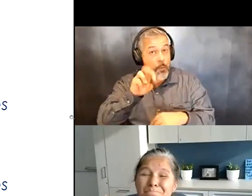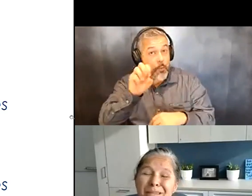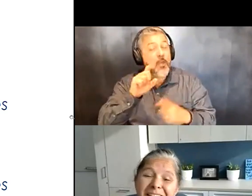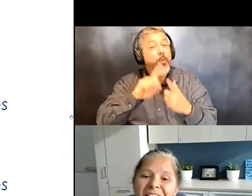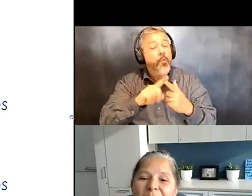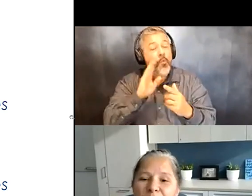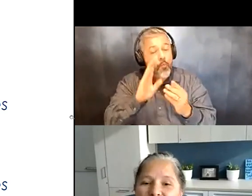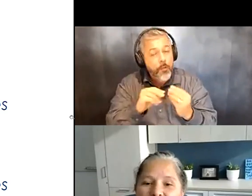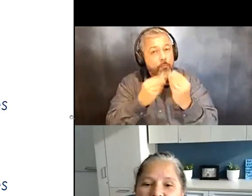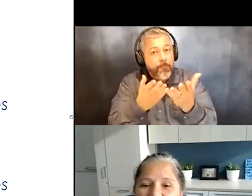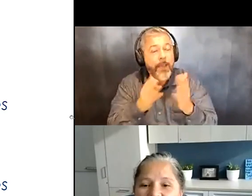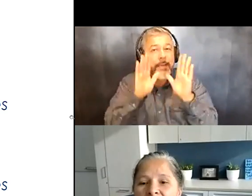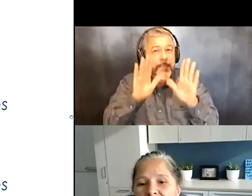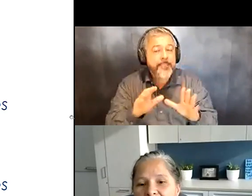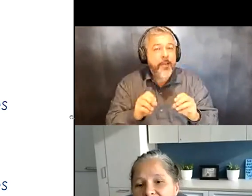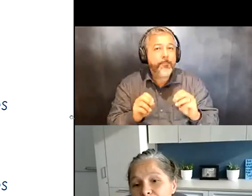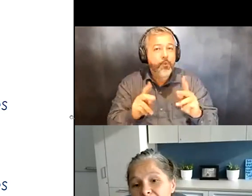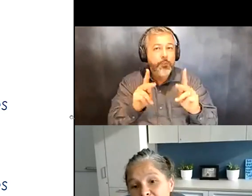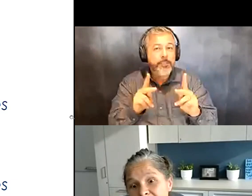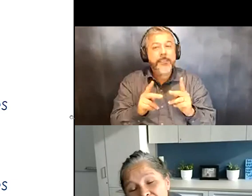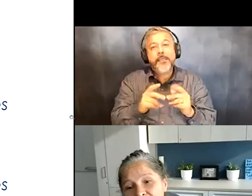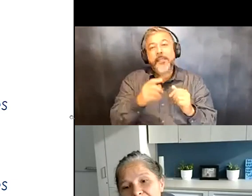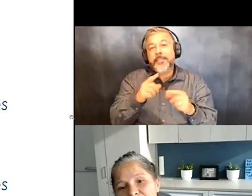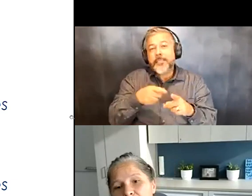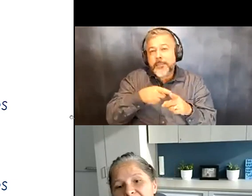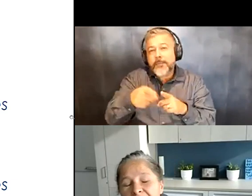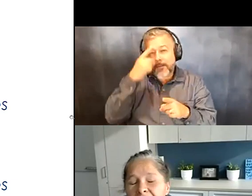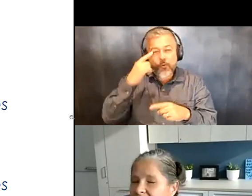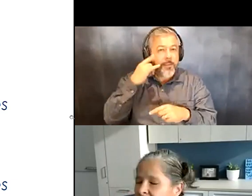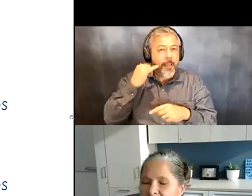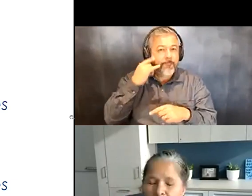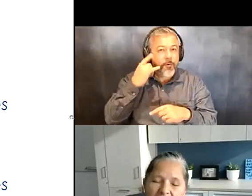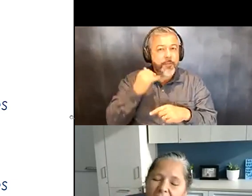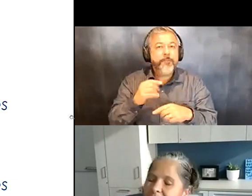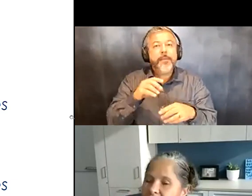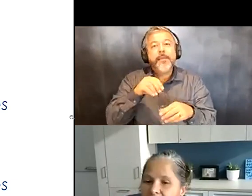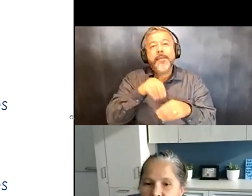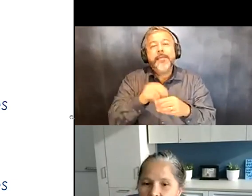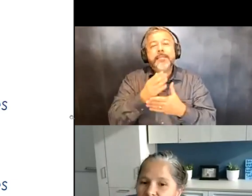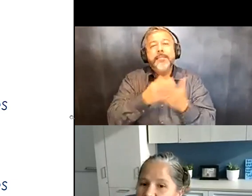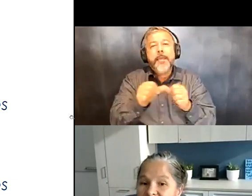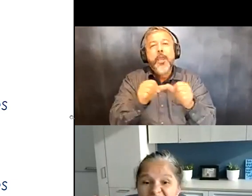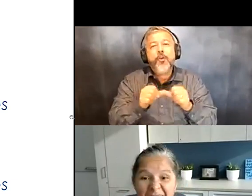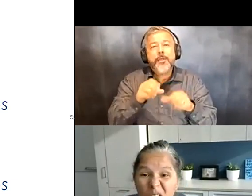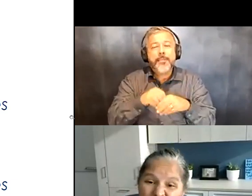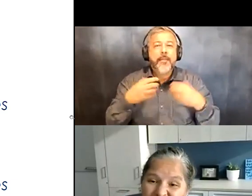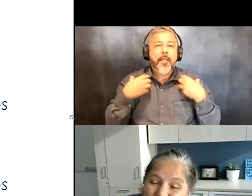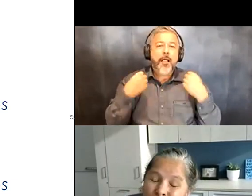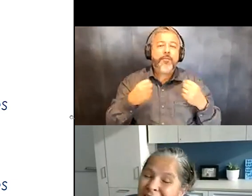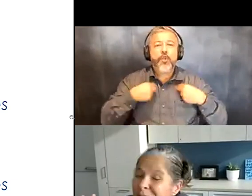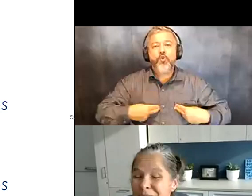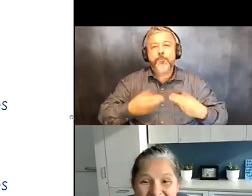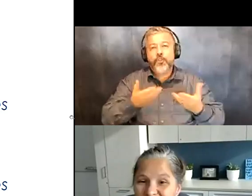some amazing opportunities specific for California in some of the areas of health and human services,